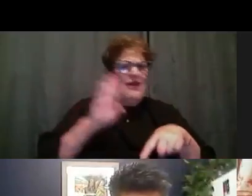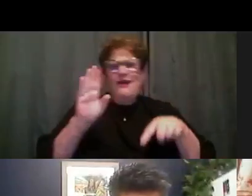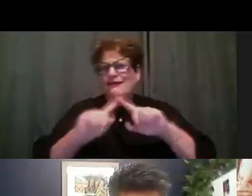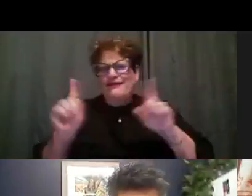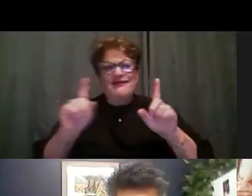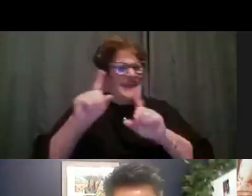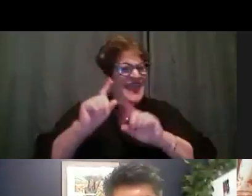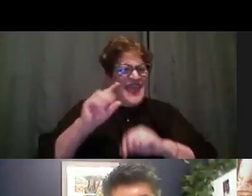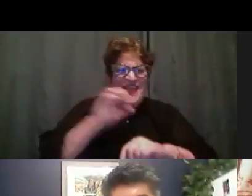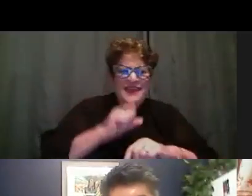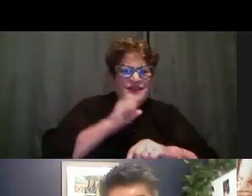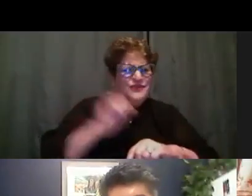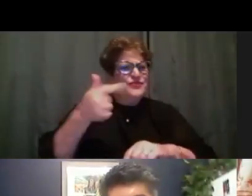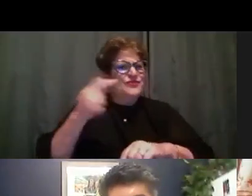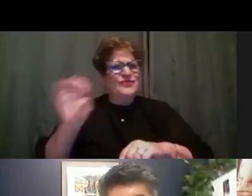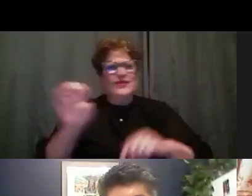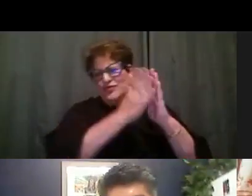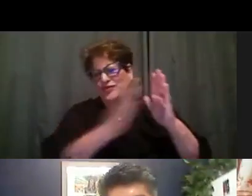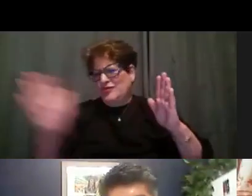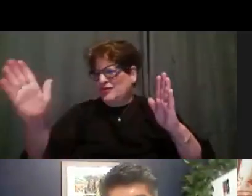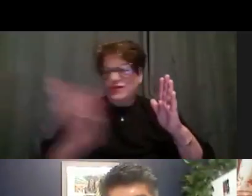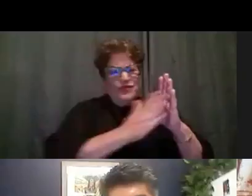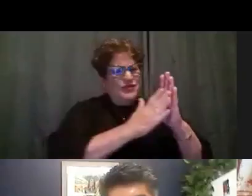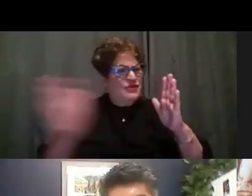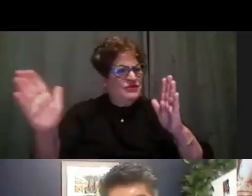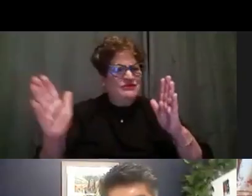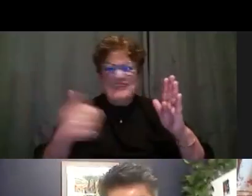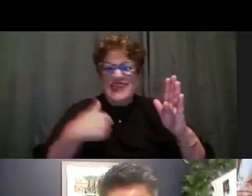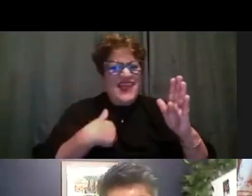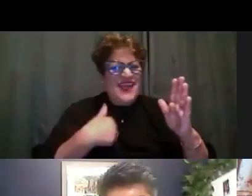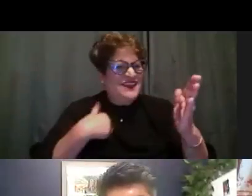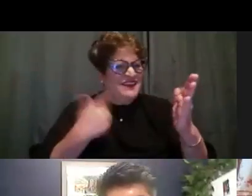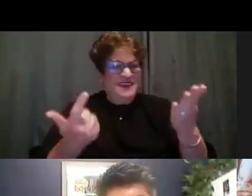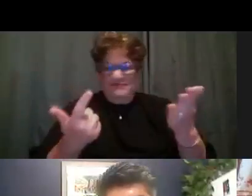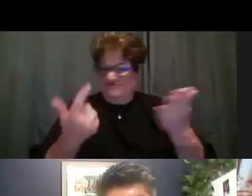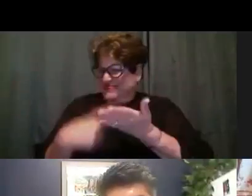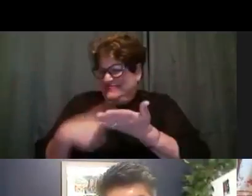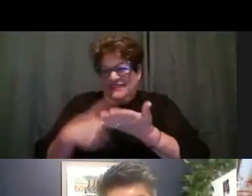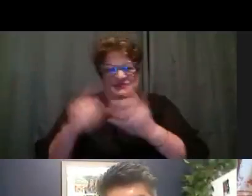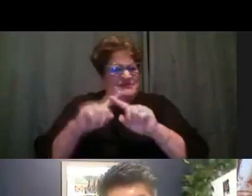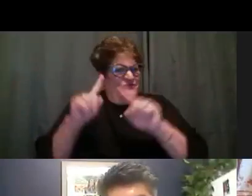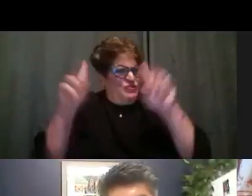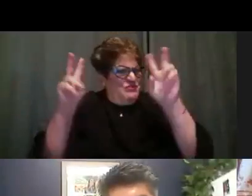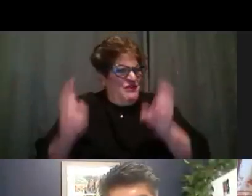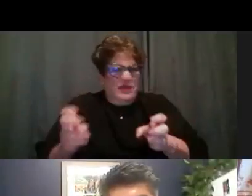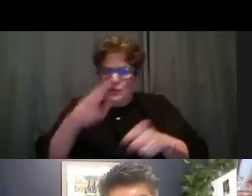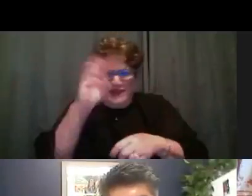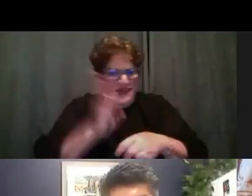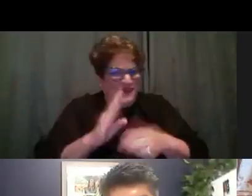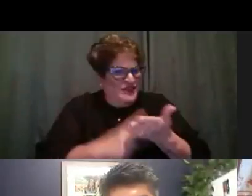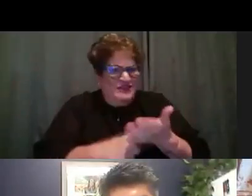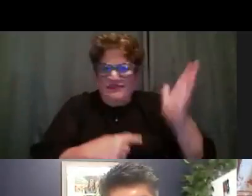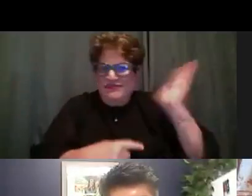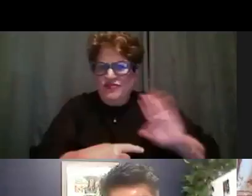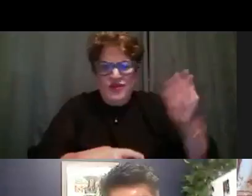that we didn't really talk about in my previous group that I was in. And for my entire life, I